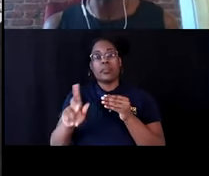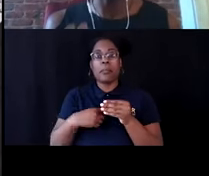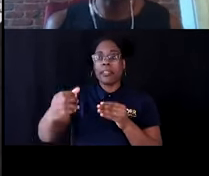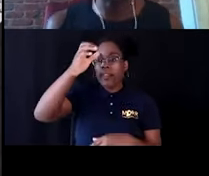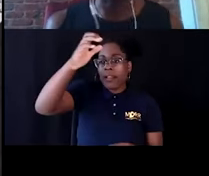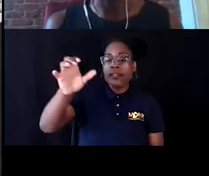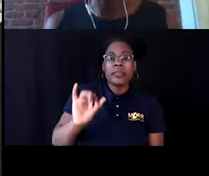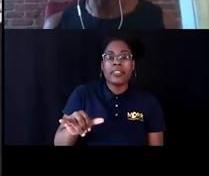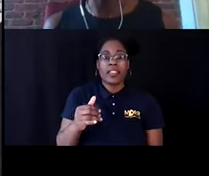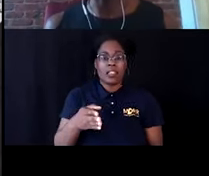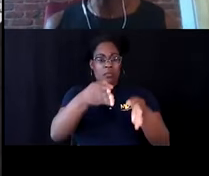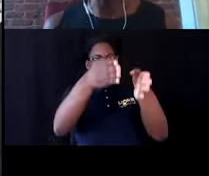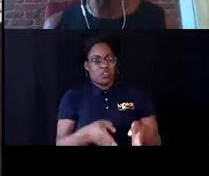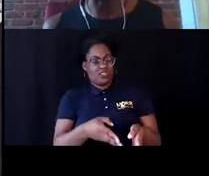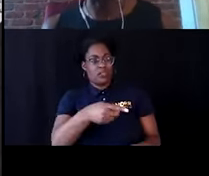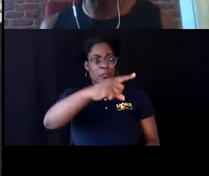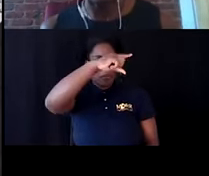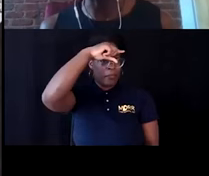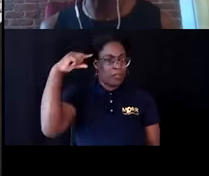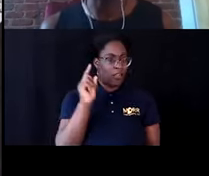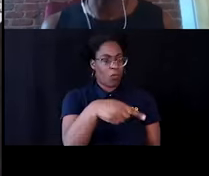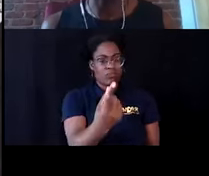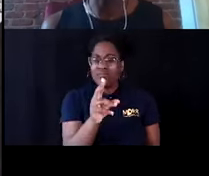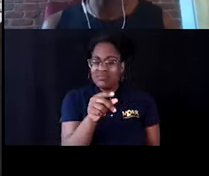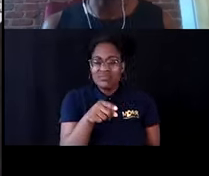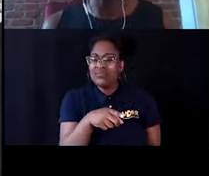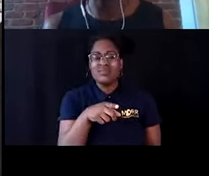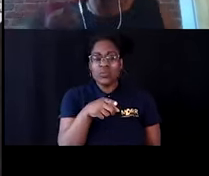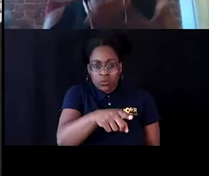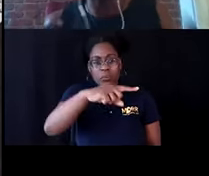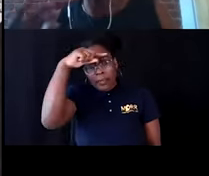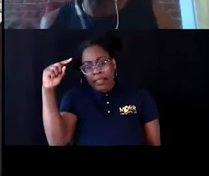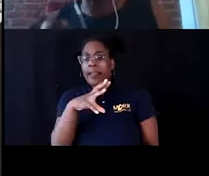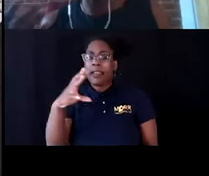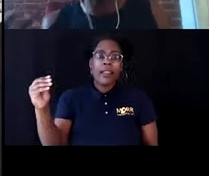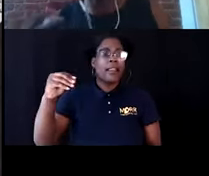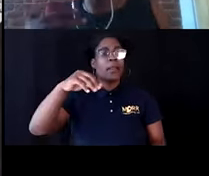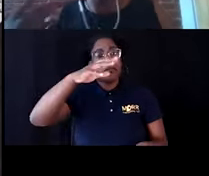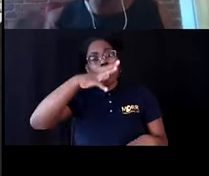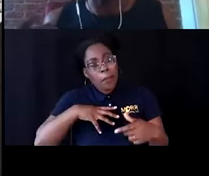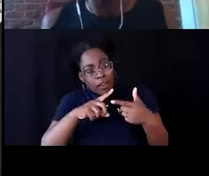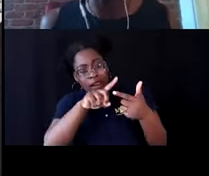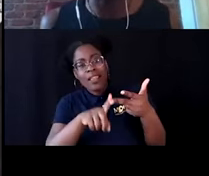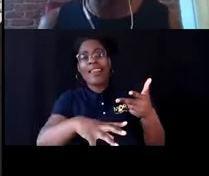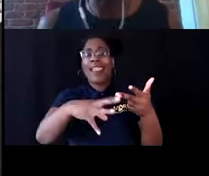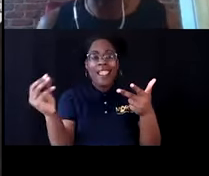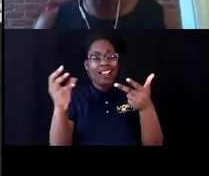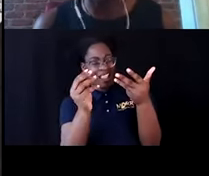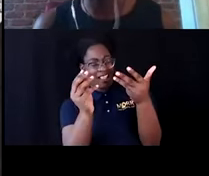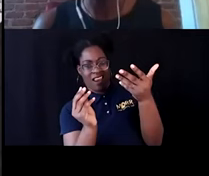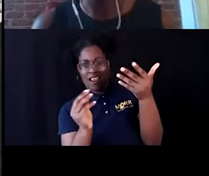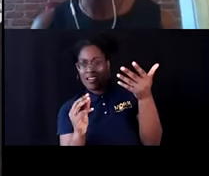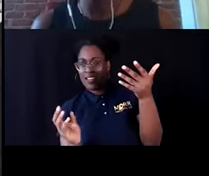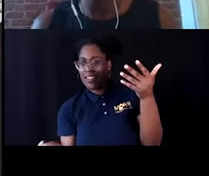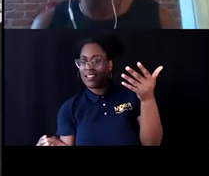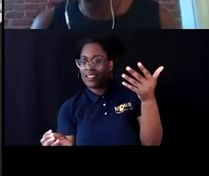one isn't just a woman, one isn't just one thing at a time, but one actually inhabits multiple ways of being and multiple identities at the same